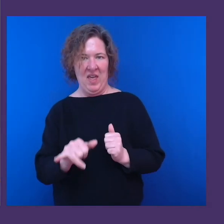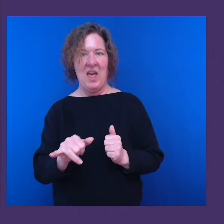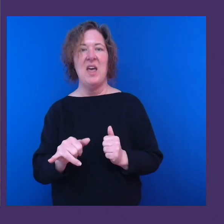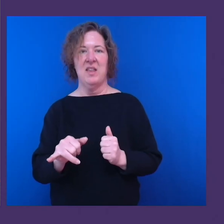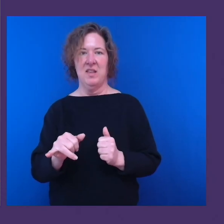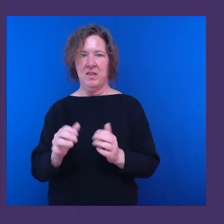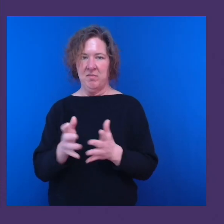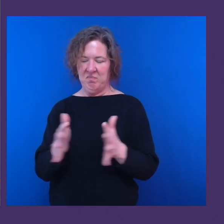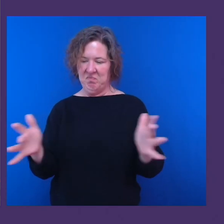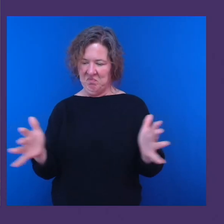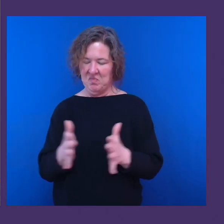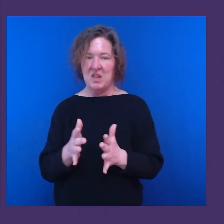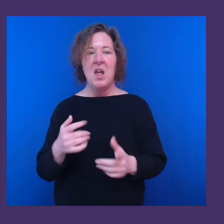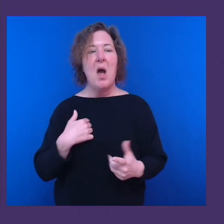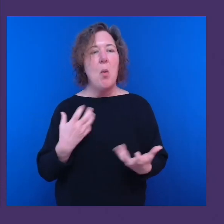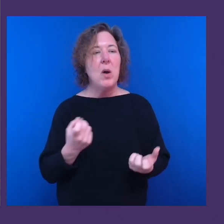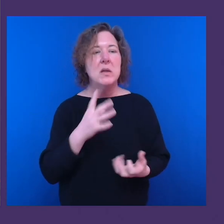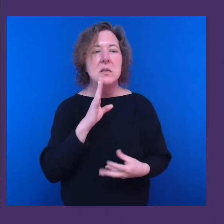we're chatting right now, about